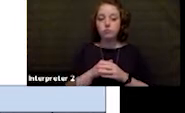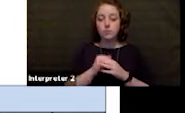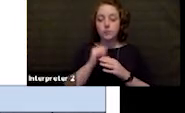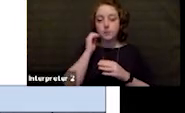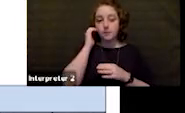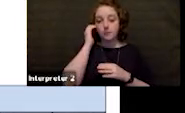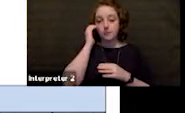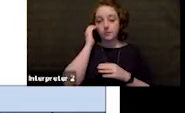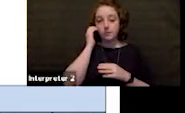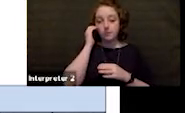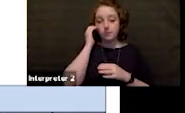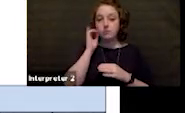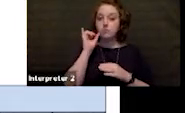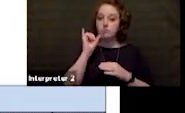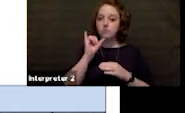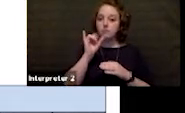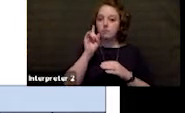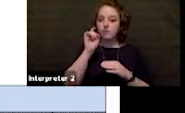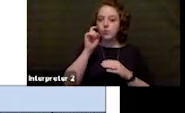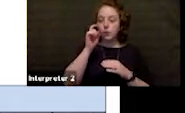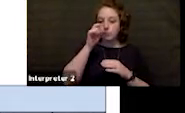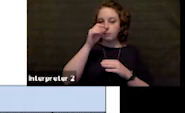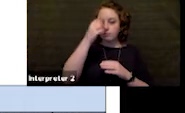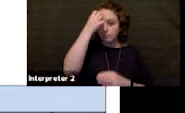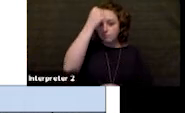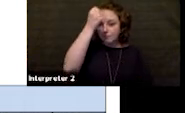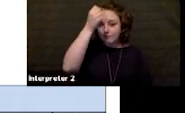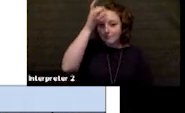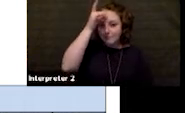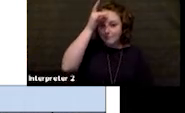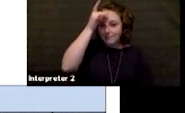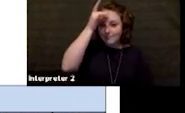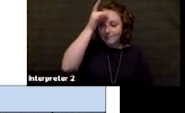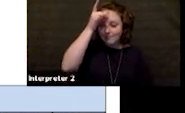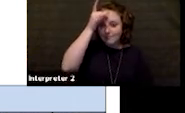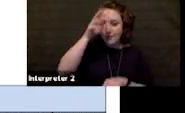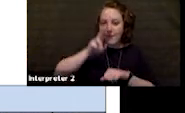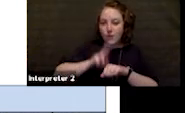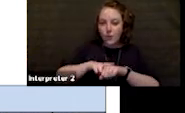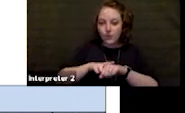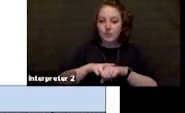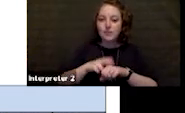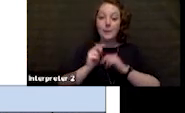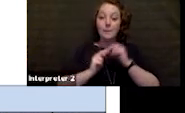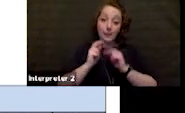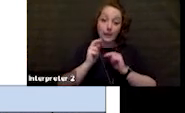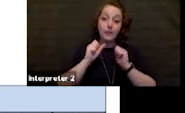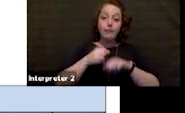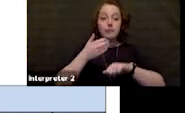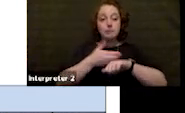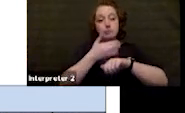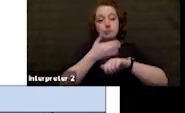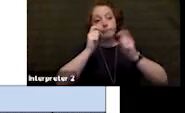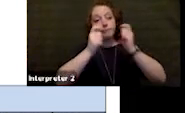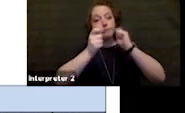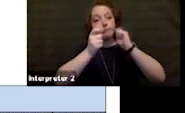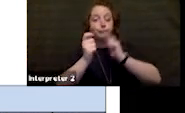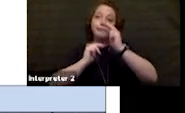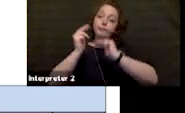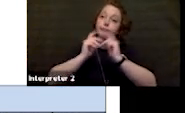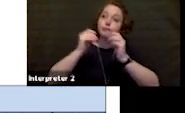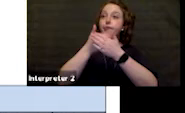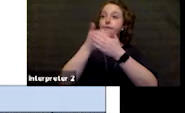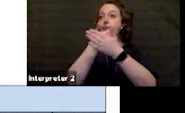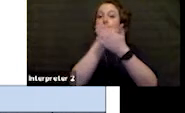that in the forefront because, we can modernize, we can update building systems all we want, but if we're not being able to deliver,